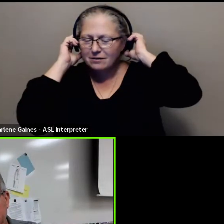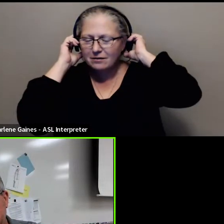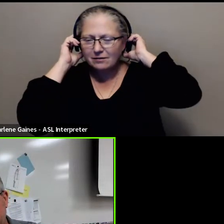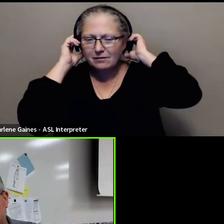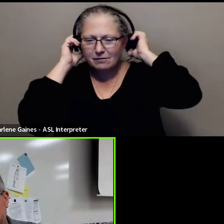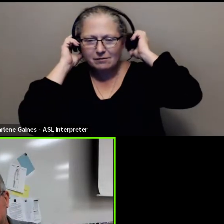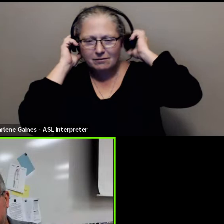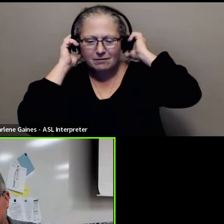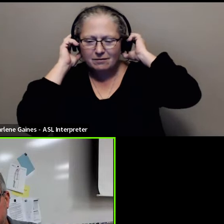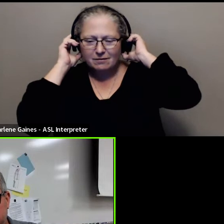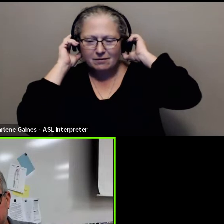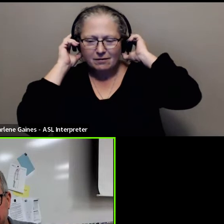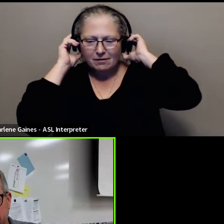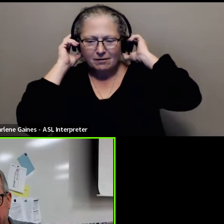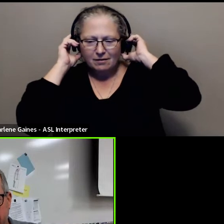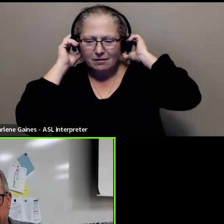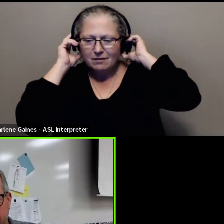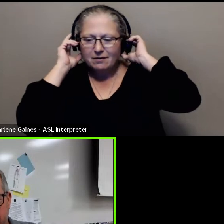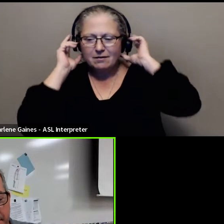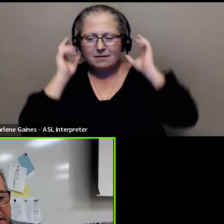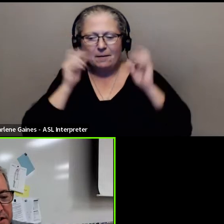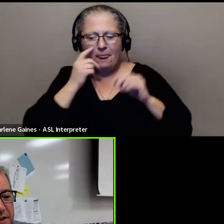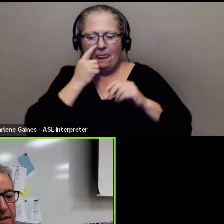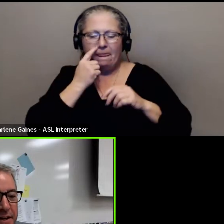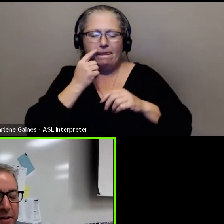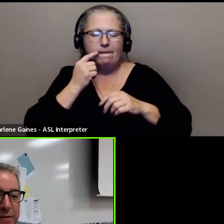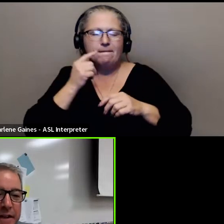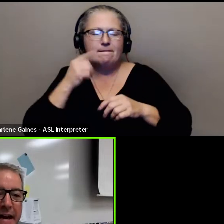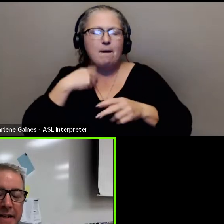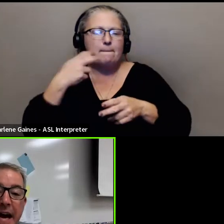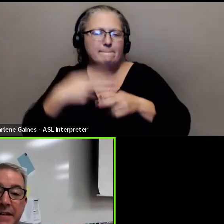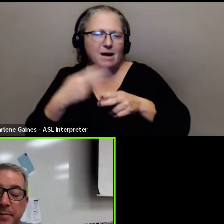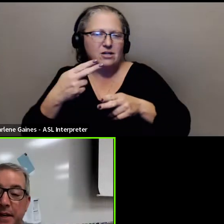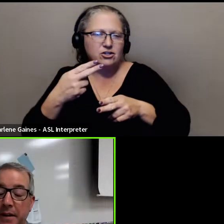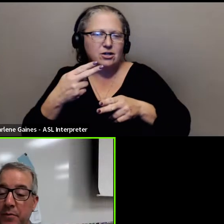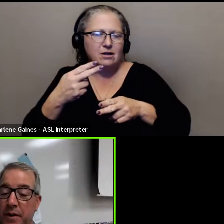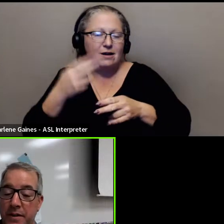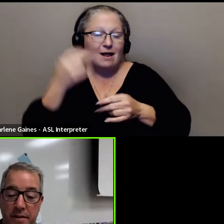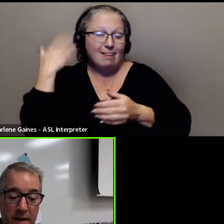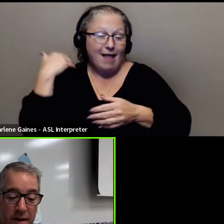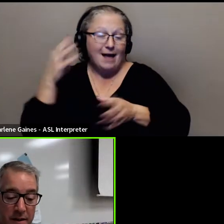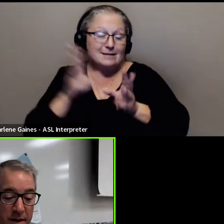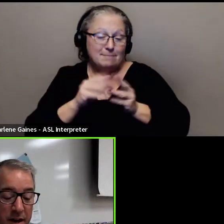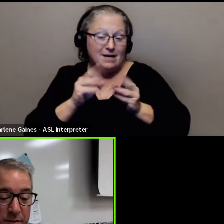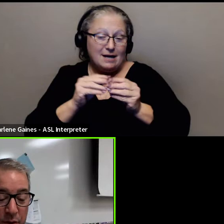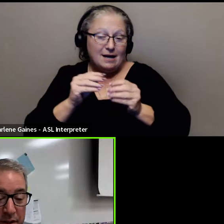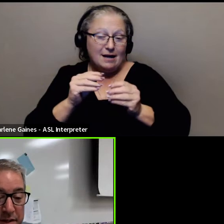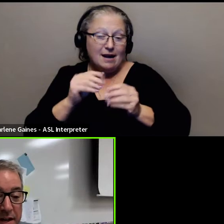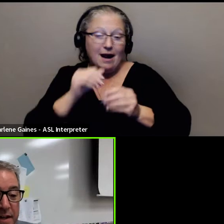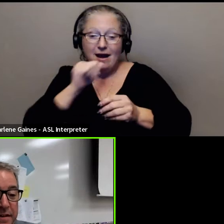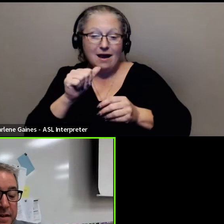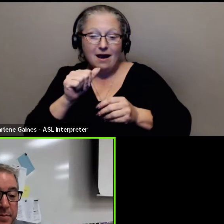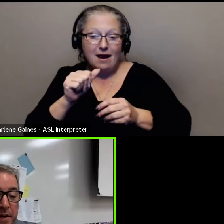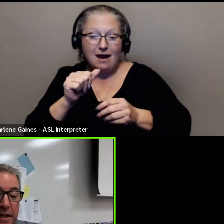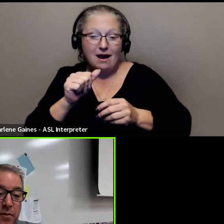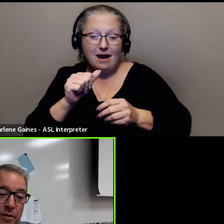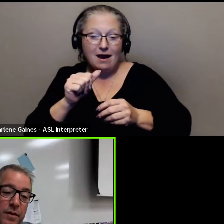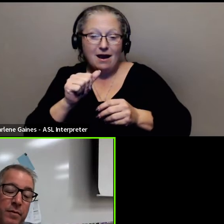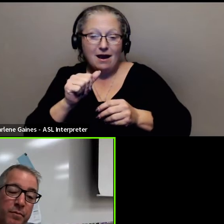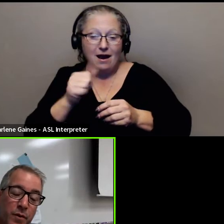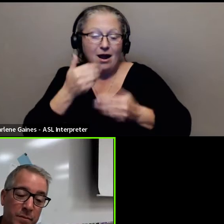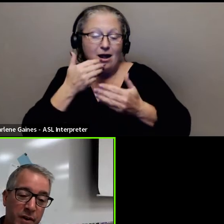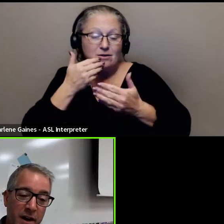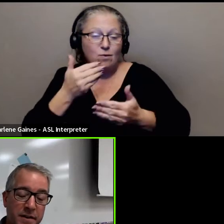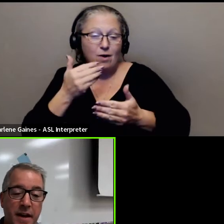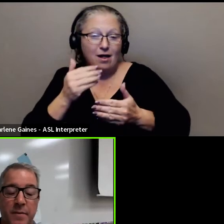First of all, I just want to just mention, last meeting was not as well attended as this meeting or